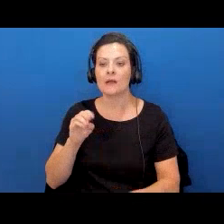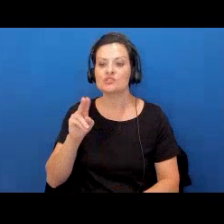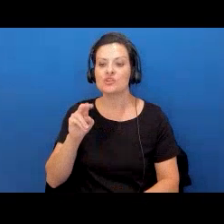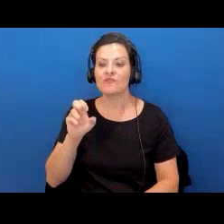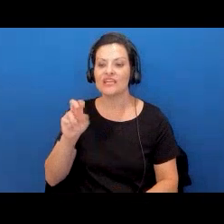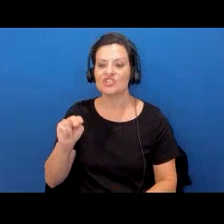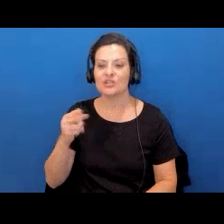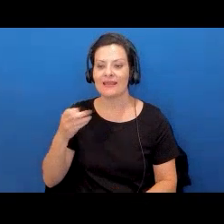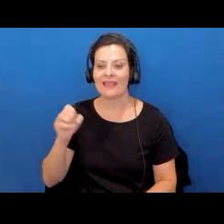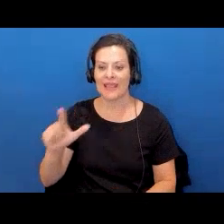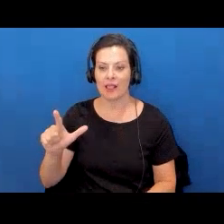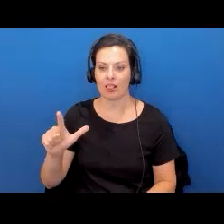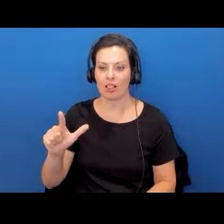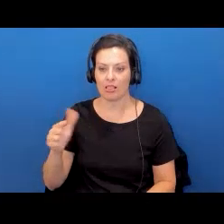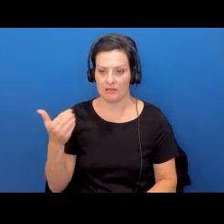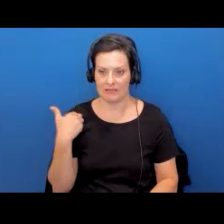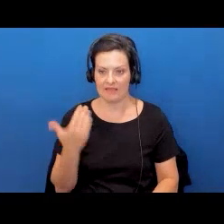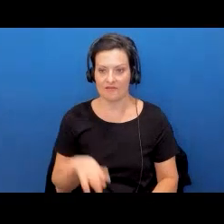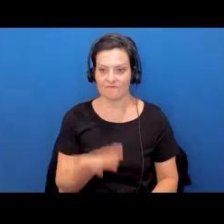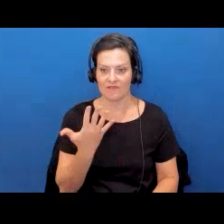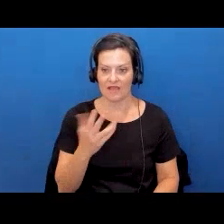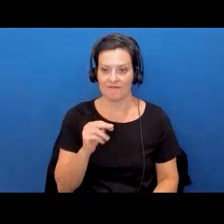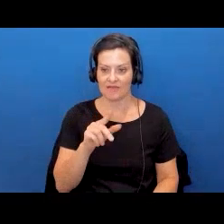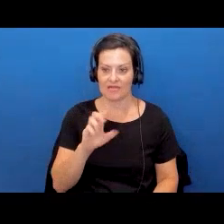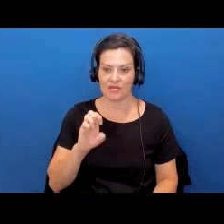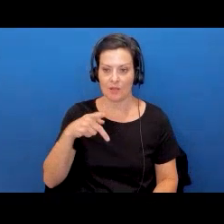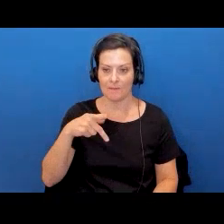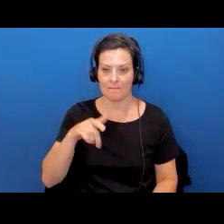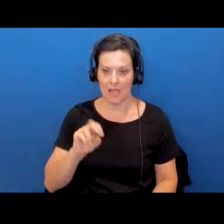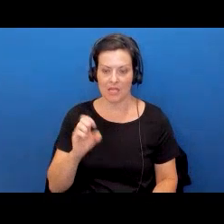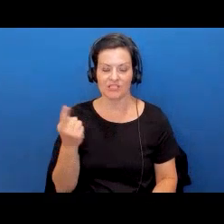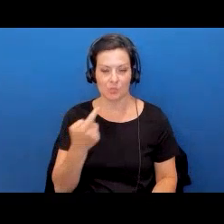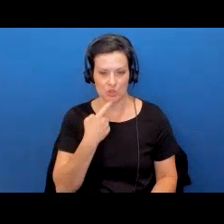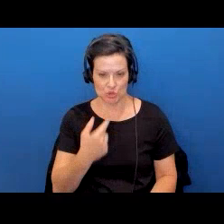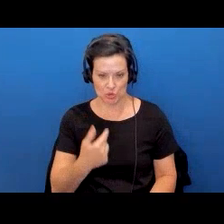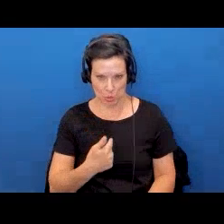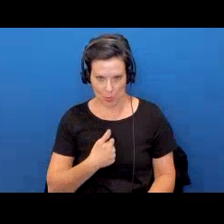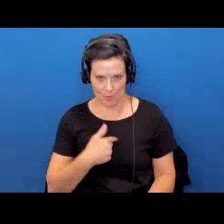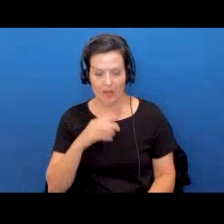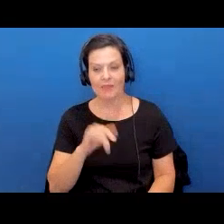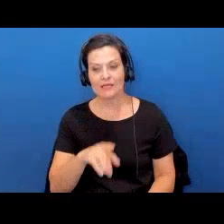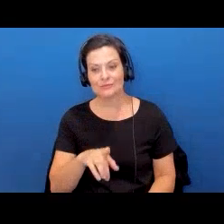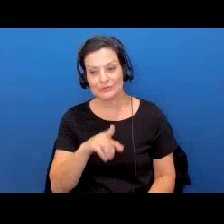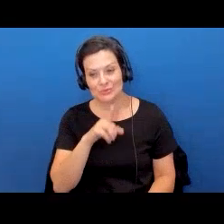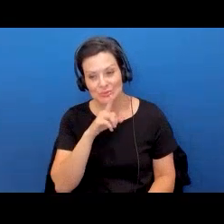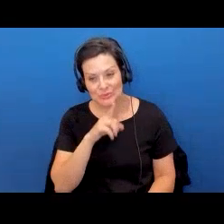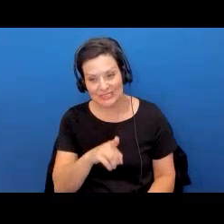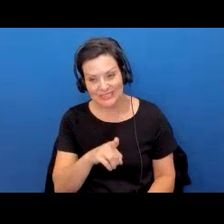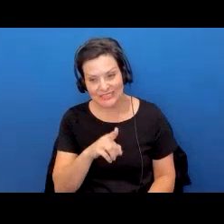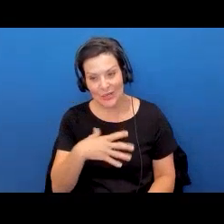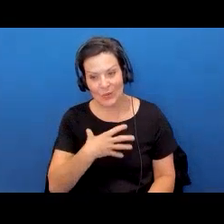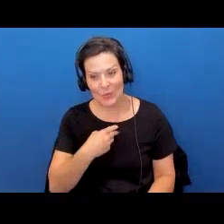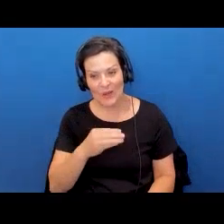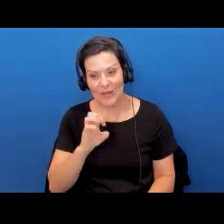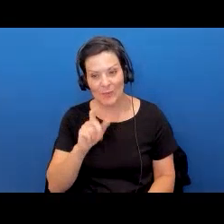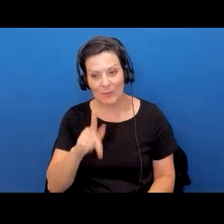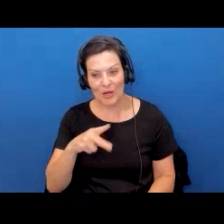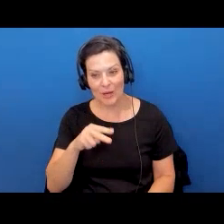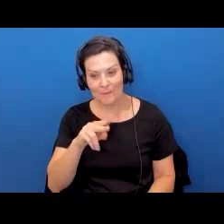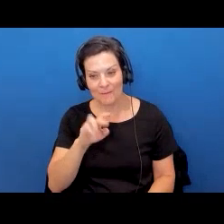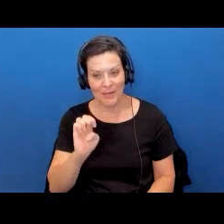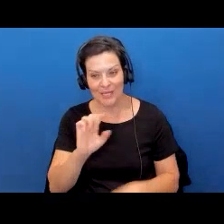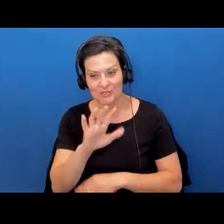5-needle pine. And I've been told by someone reliable that that's actually a white bark pine